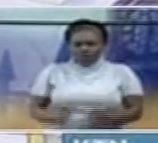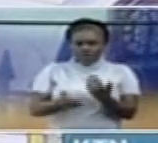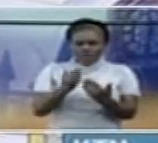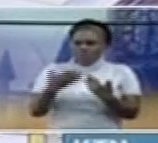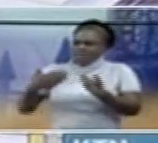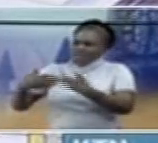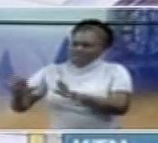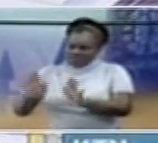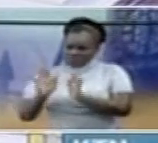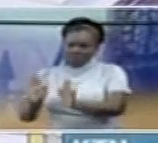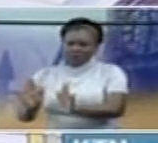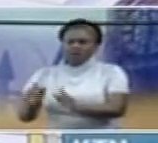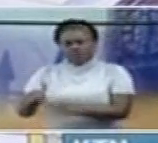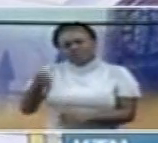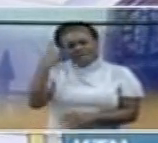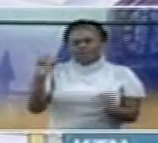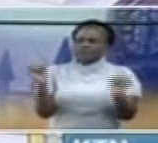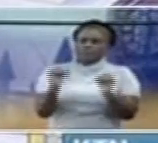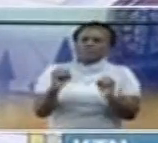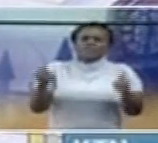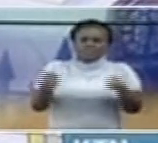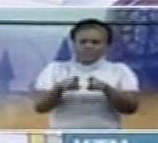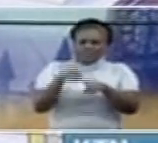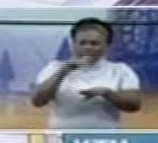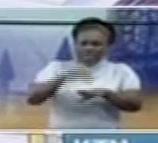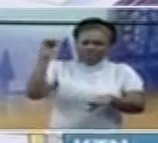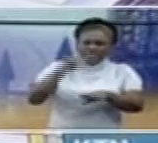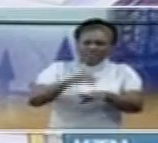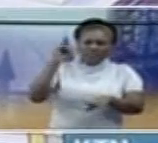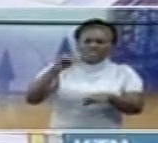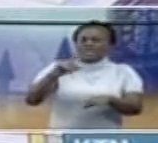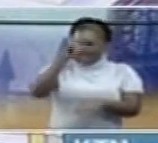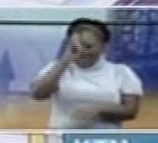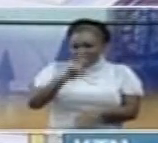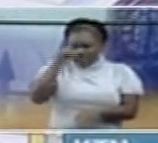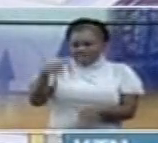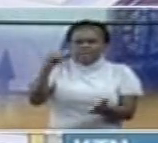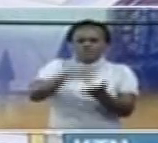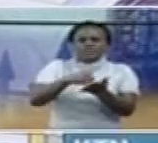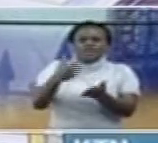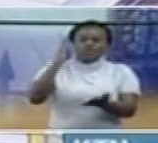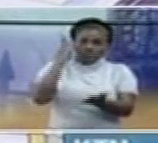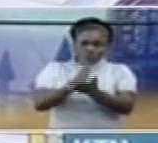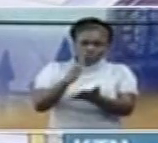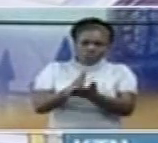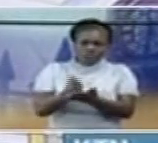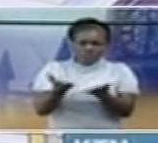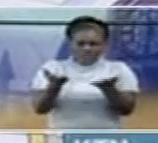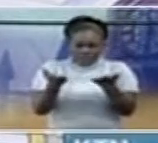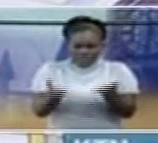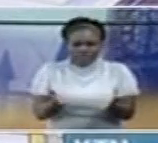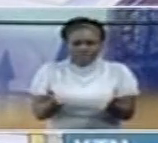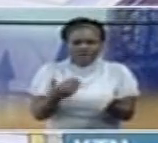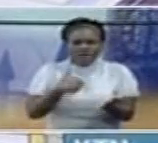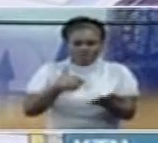that conversation there, not realizing that there's like a ripple effect of other serious issues we should be concerned Absolutely. About. Absolutely, and that's exactly where I'm picking it up from